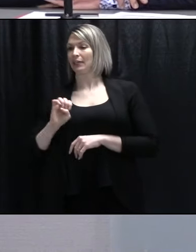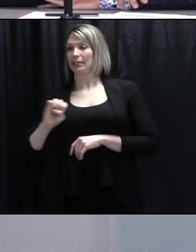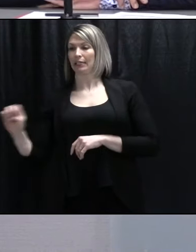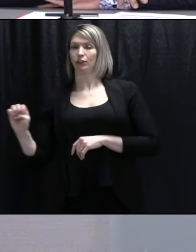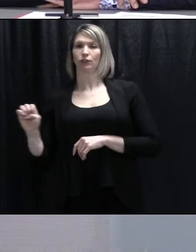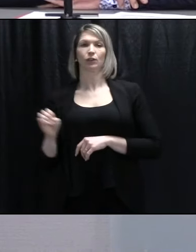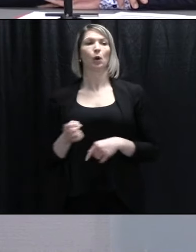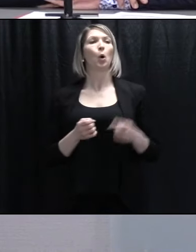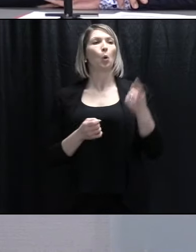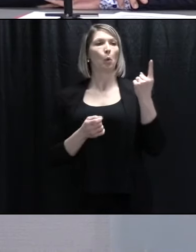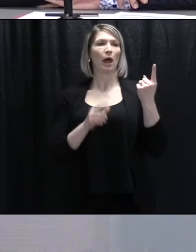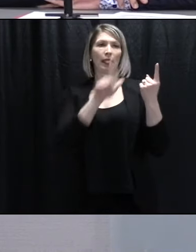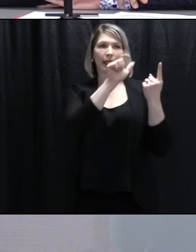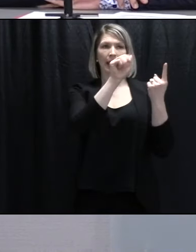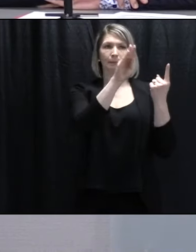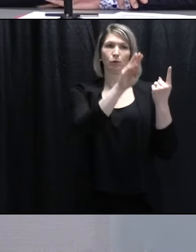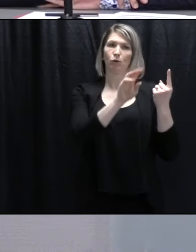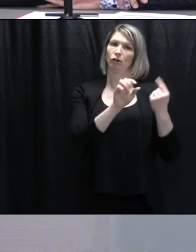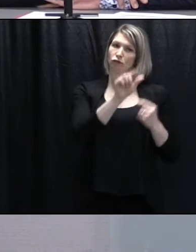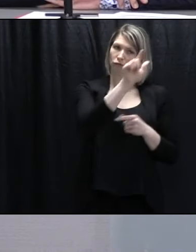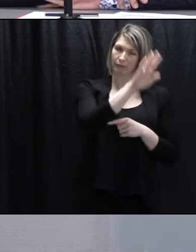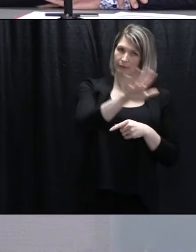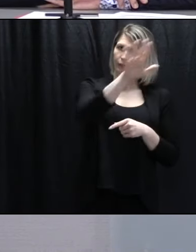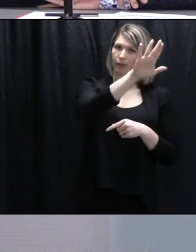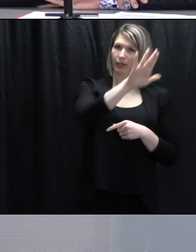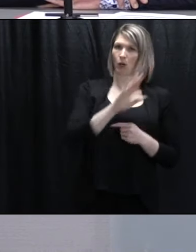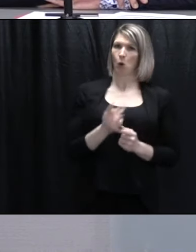is in Labrador-Grenfell.